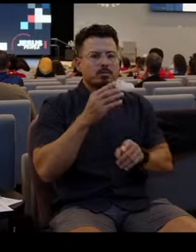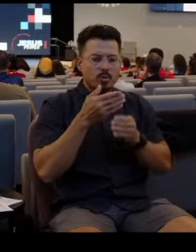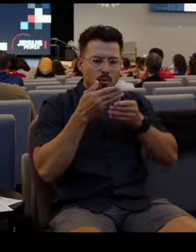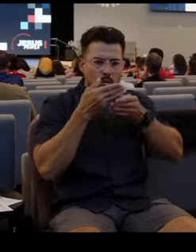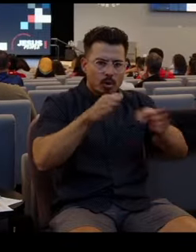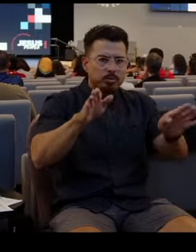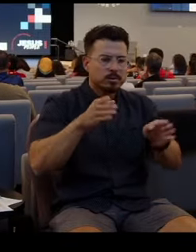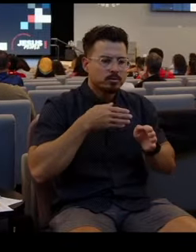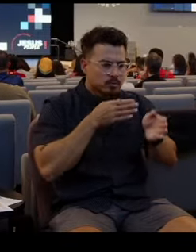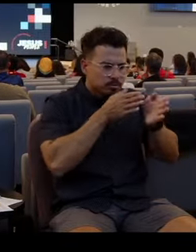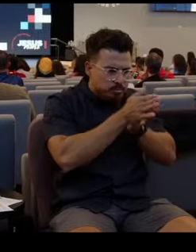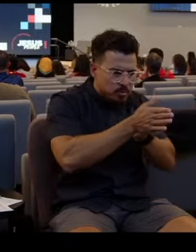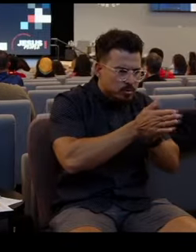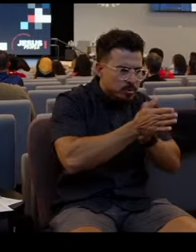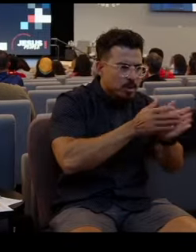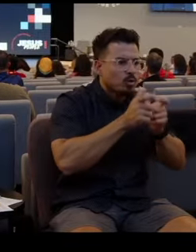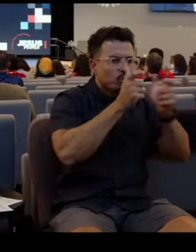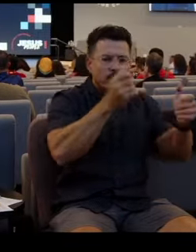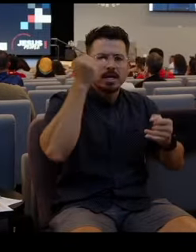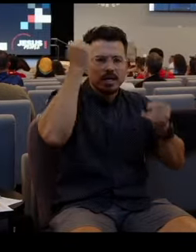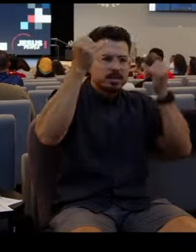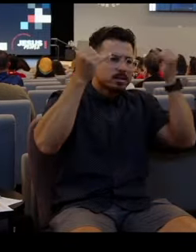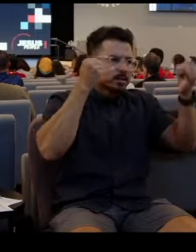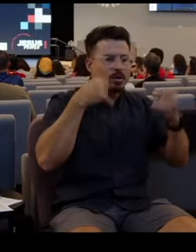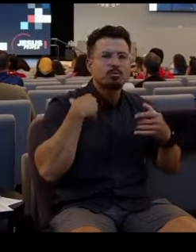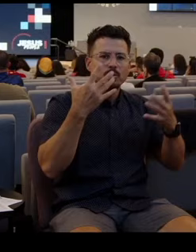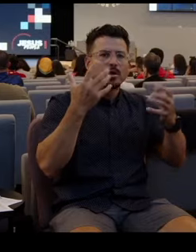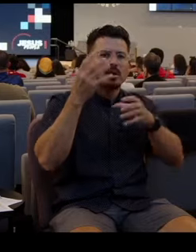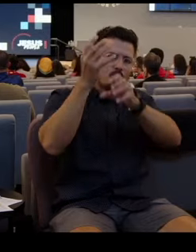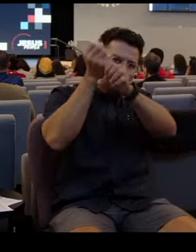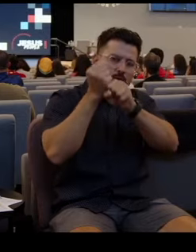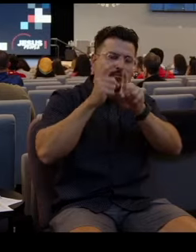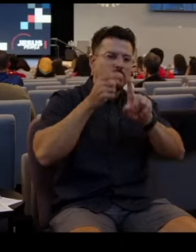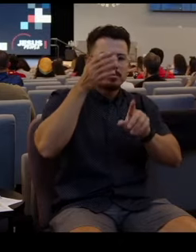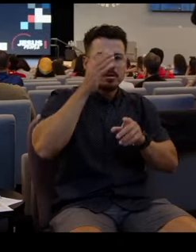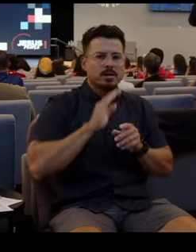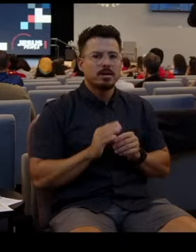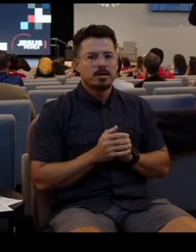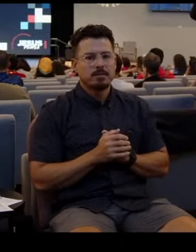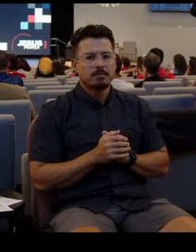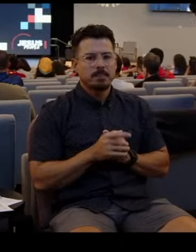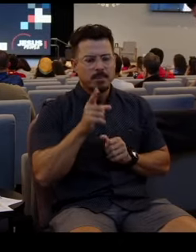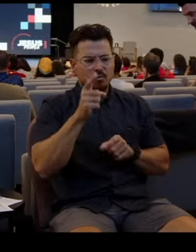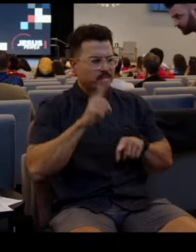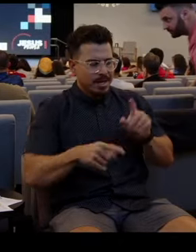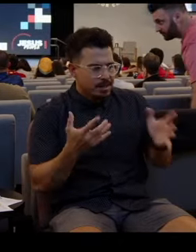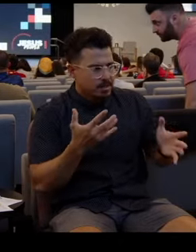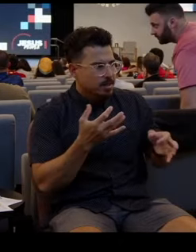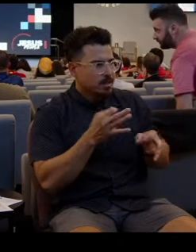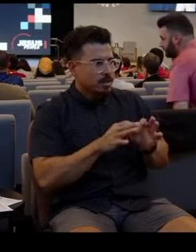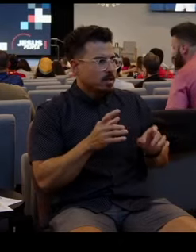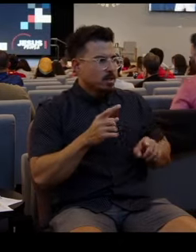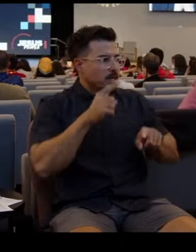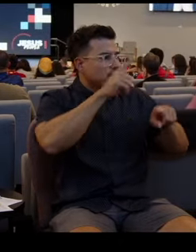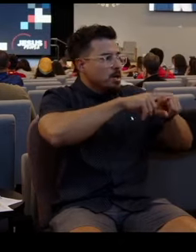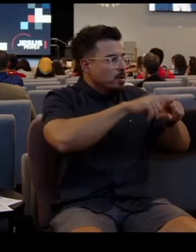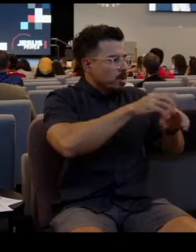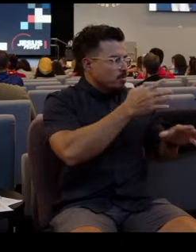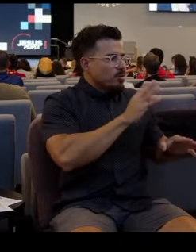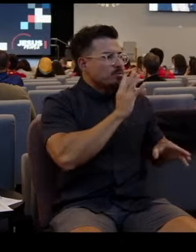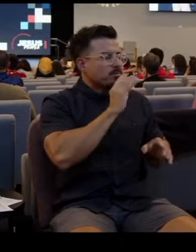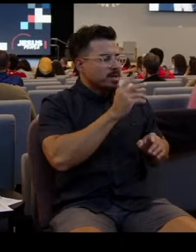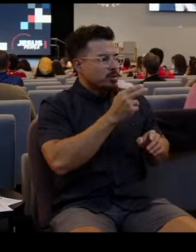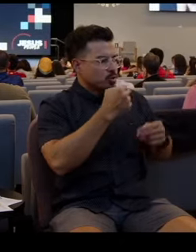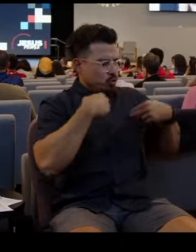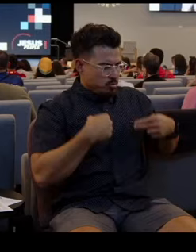pursue these grand ideals that we hold. You cannot simply confer it on somebody in human terms.